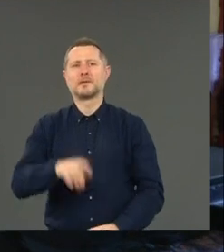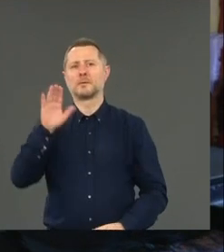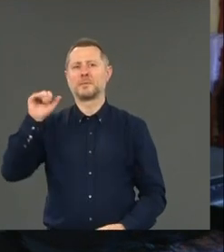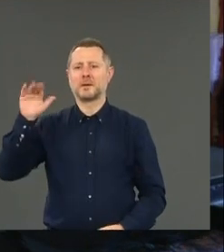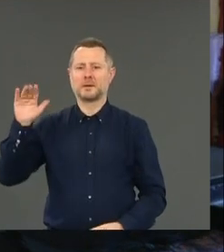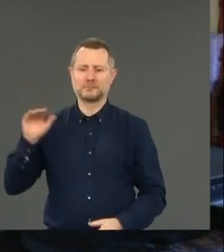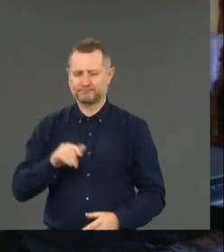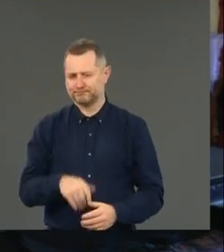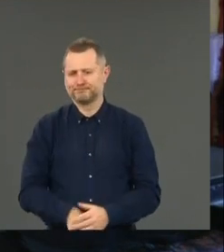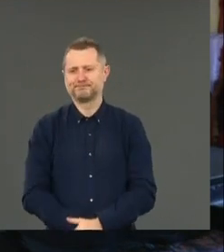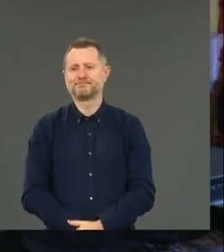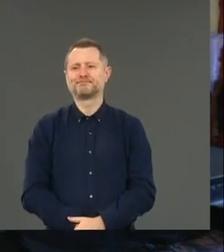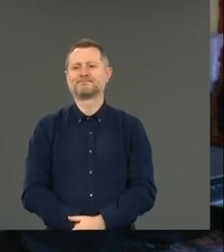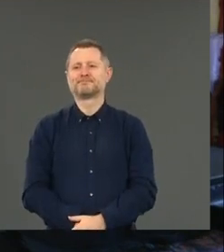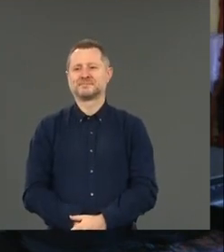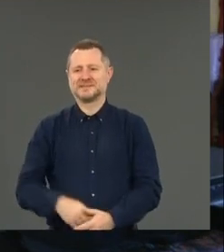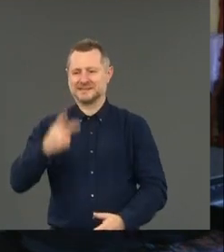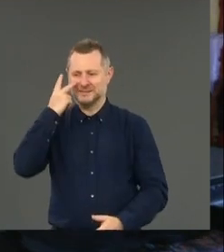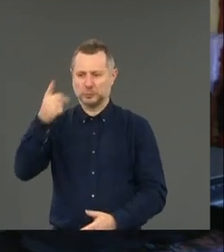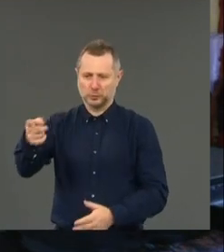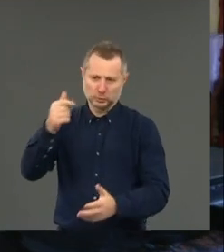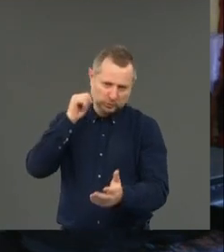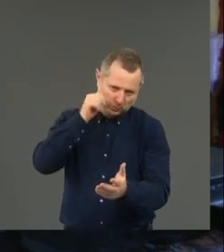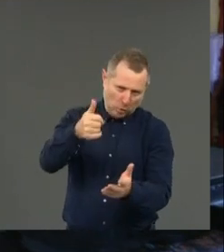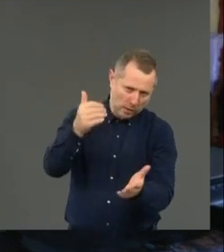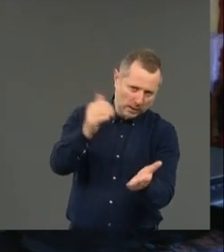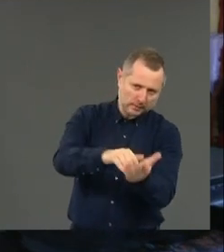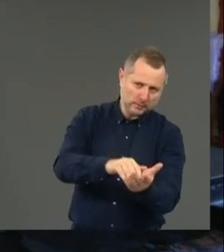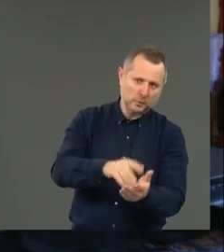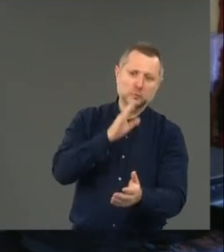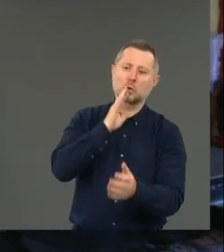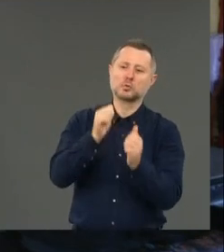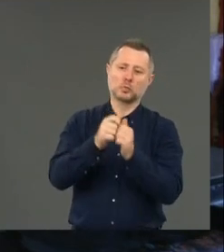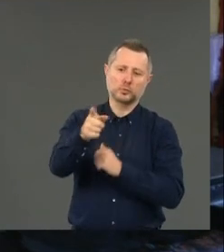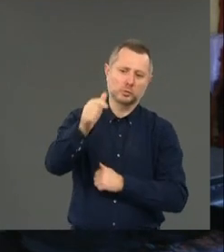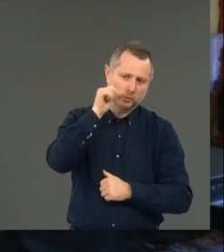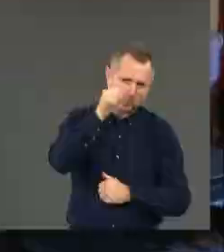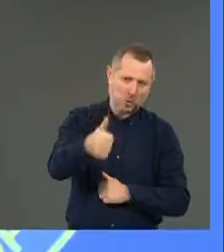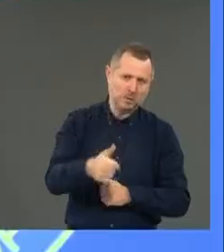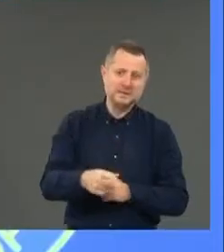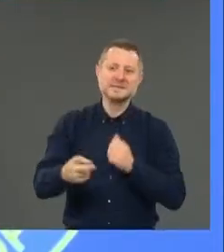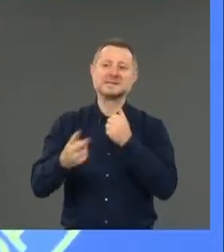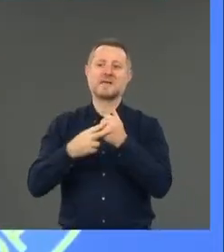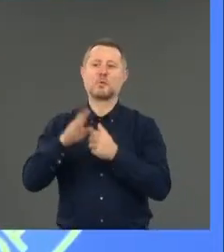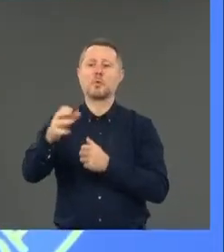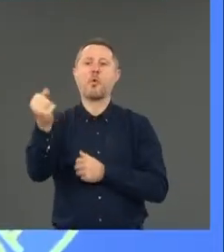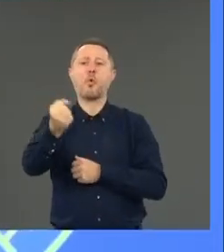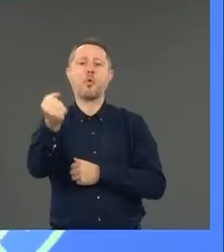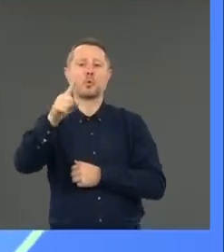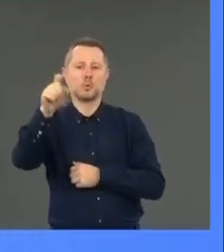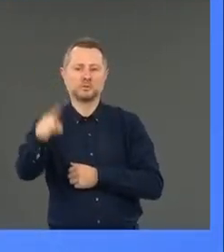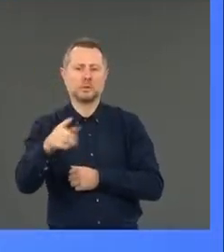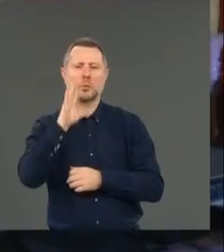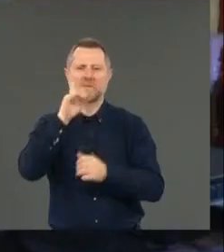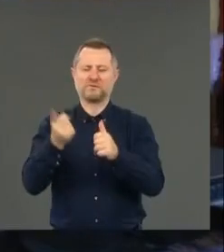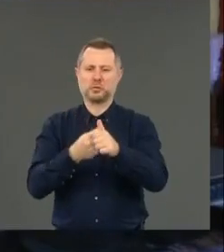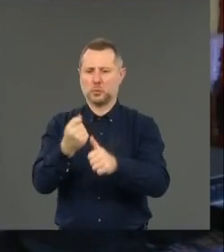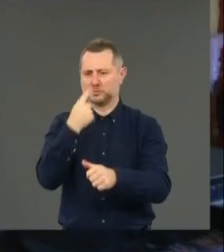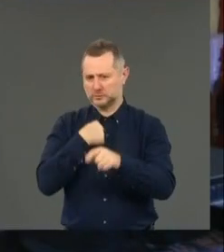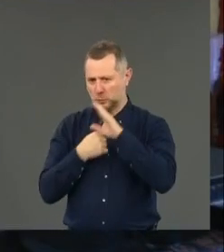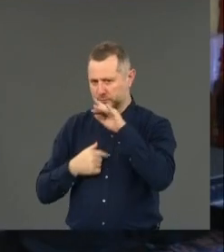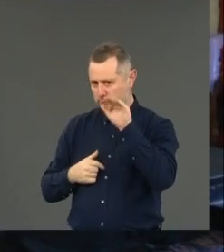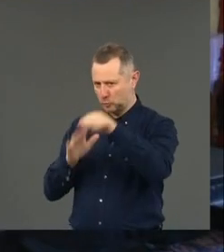We'll go through it tomorrow. I will talk to you tomorrow. Save the questions and we'll do it. You'll go first tomorrow.